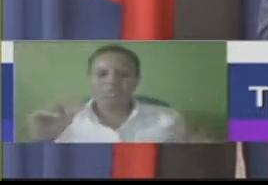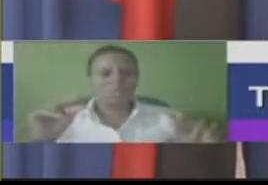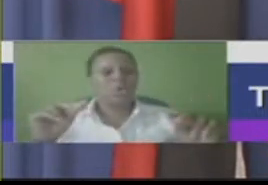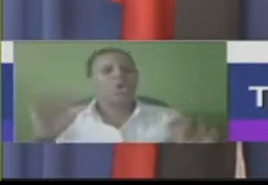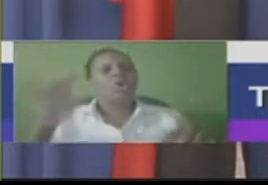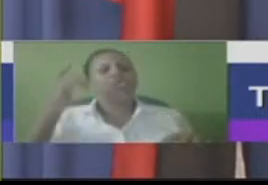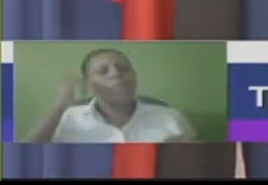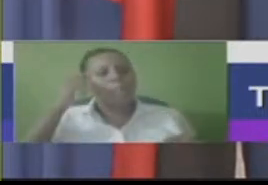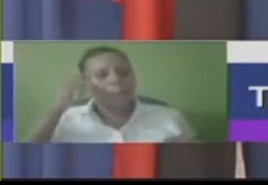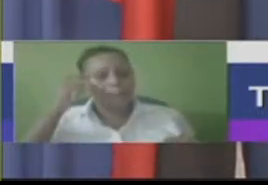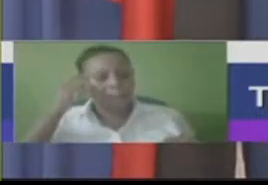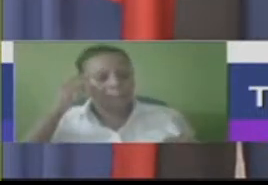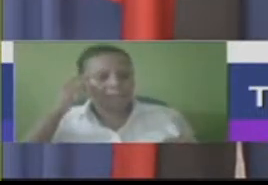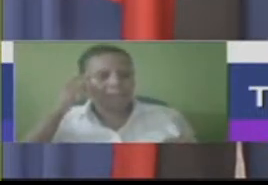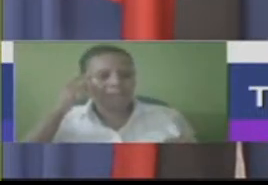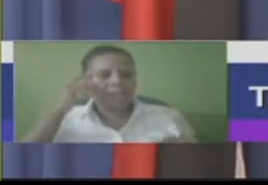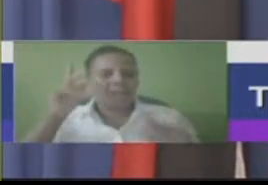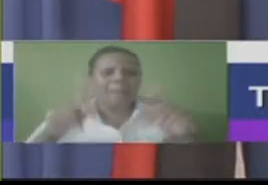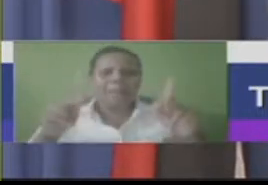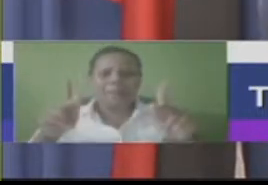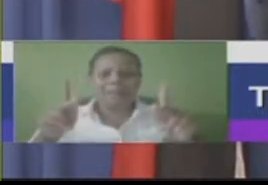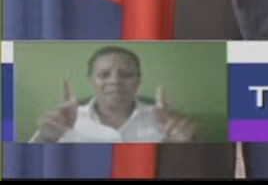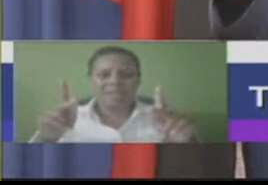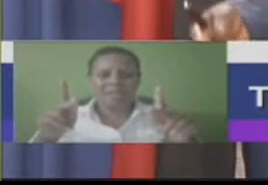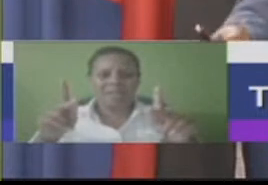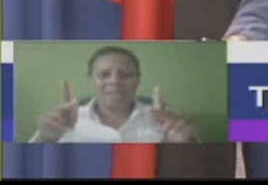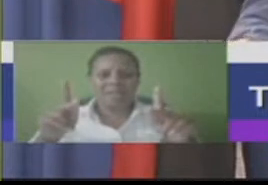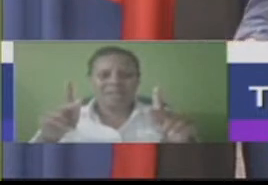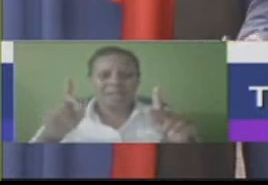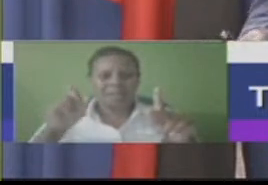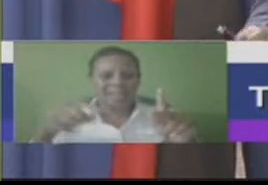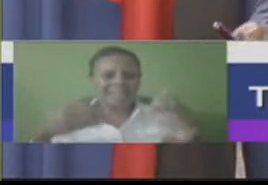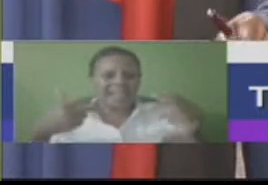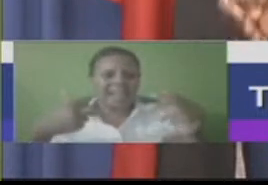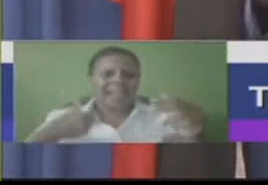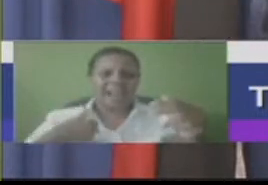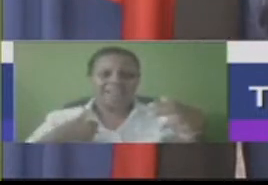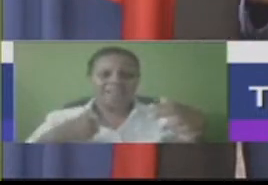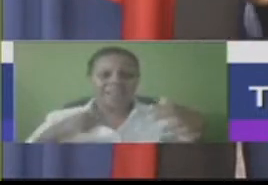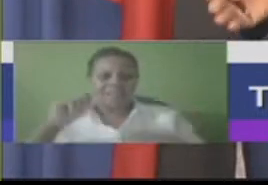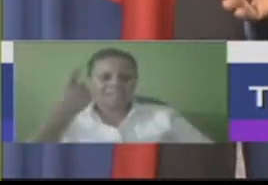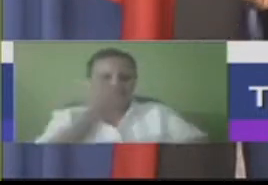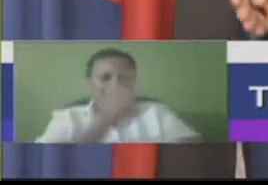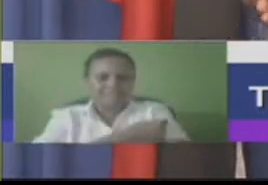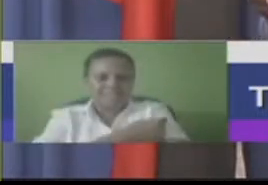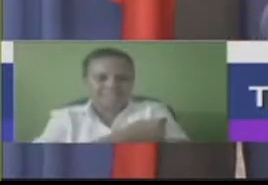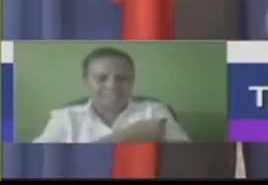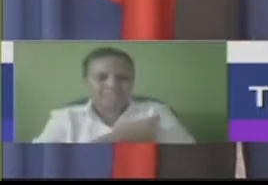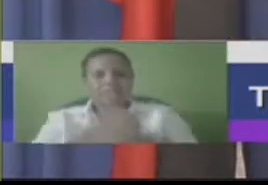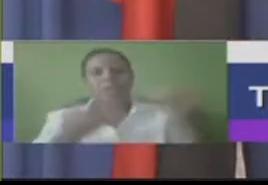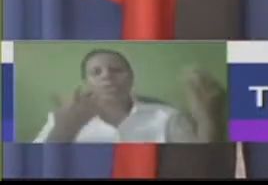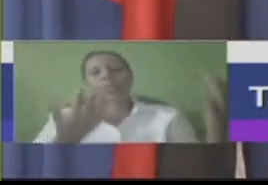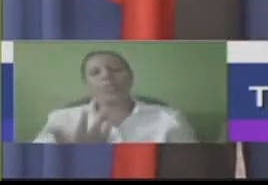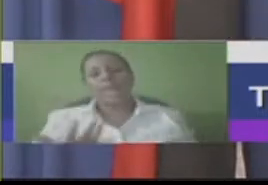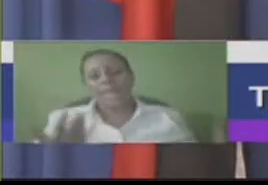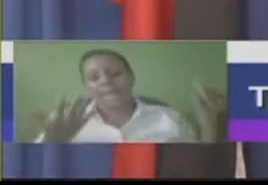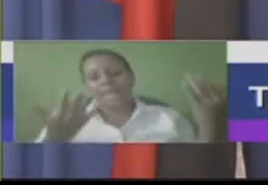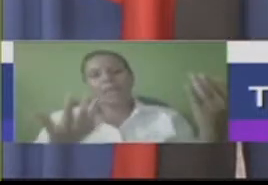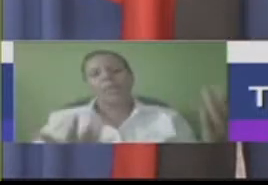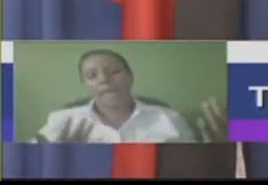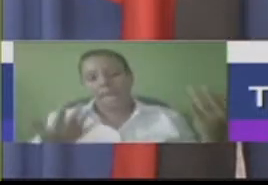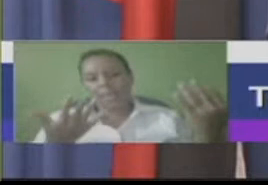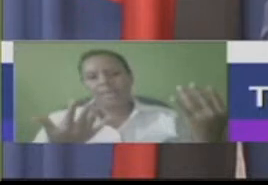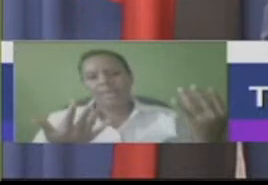distance between your first vaccine and your second shot. So that time is fixed by when you got